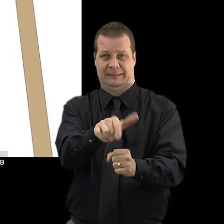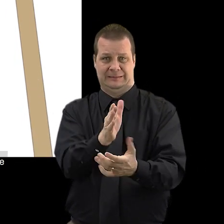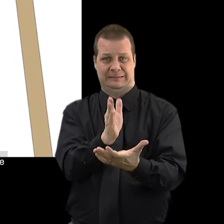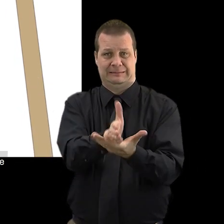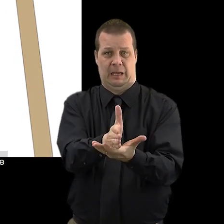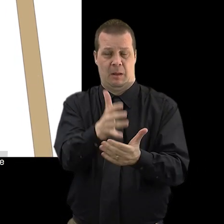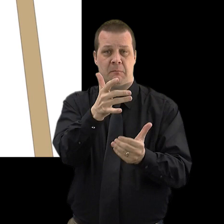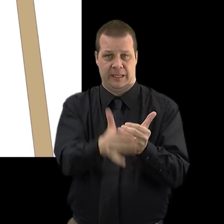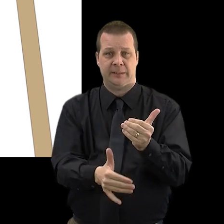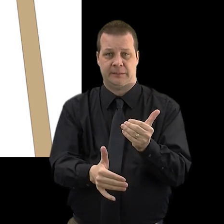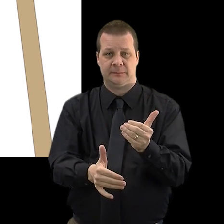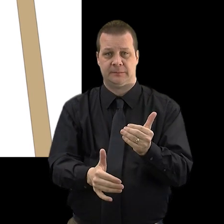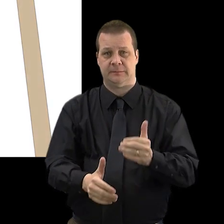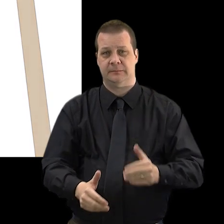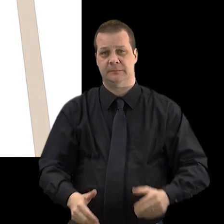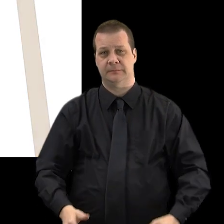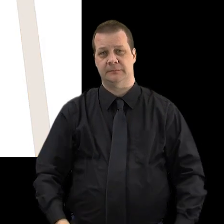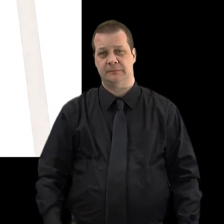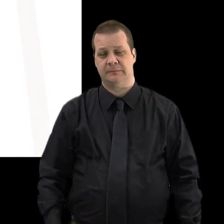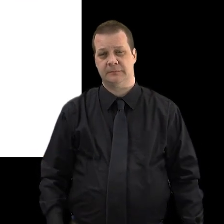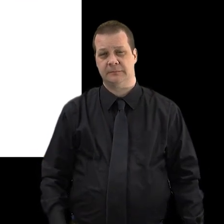what stops bleeding.